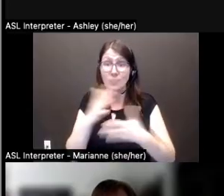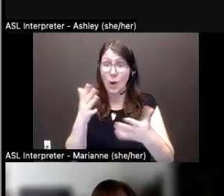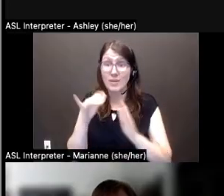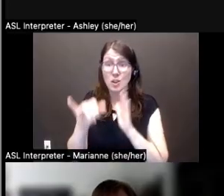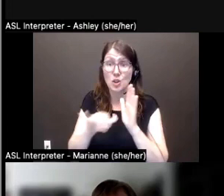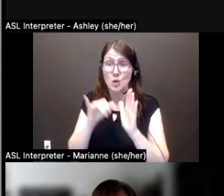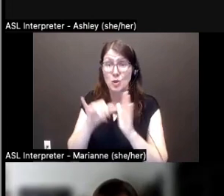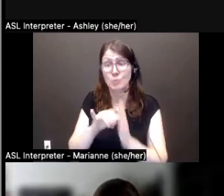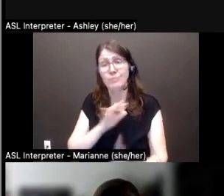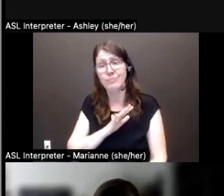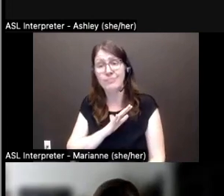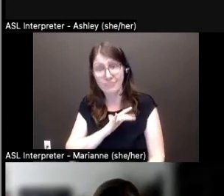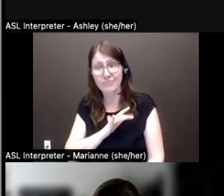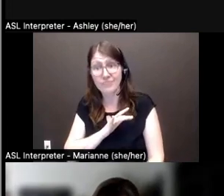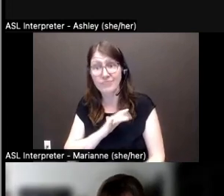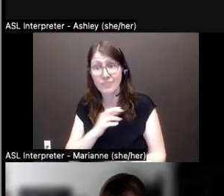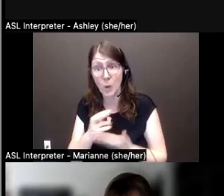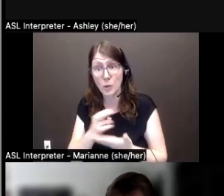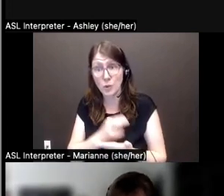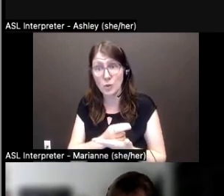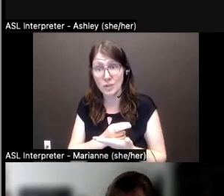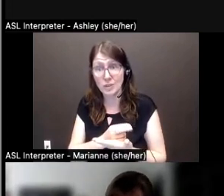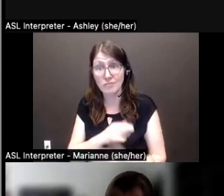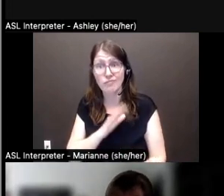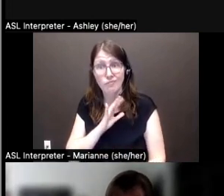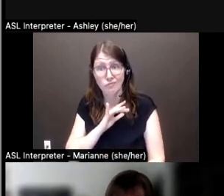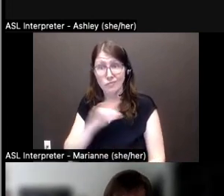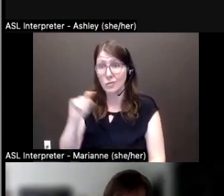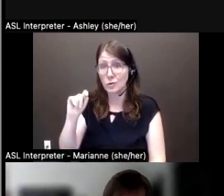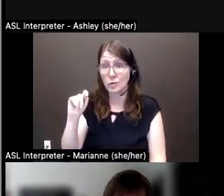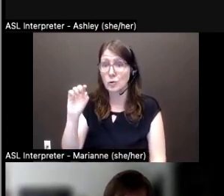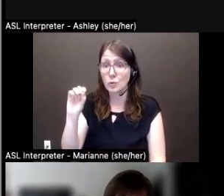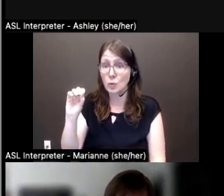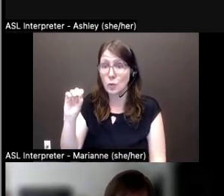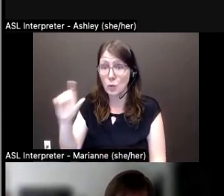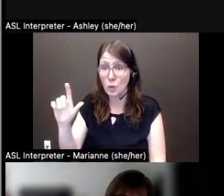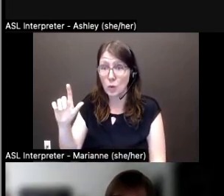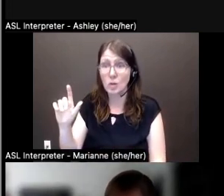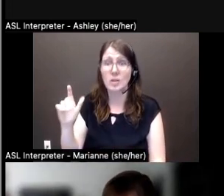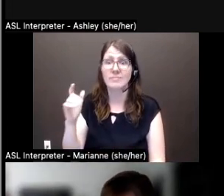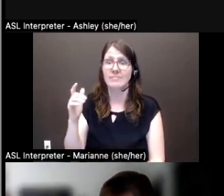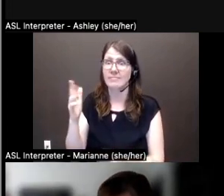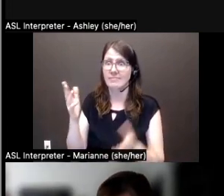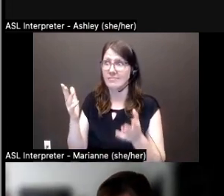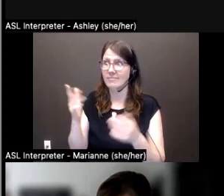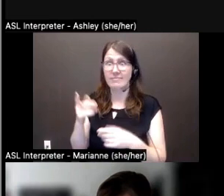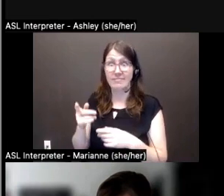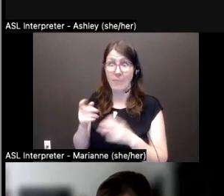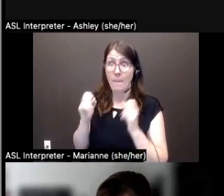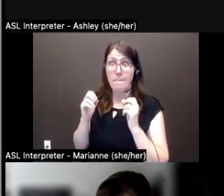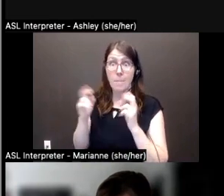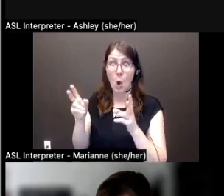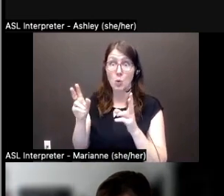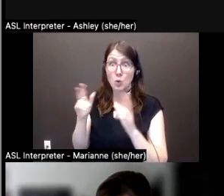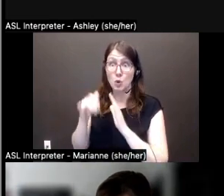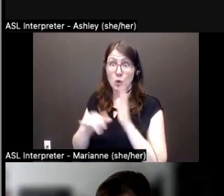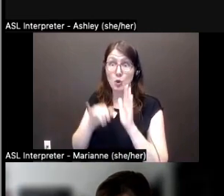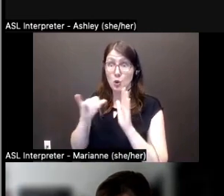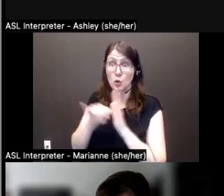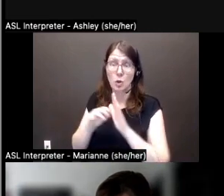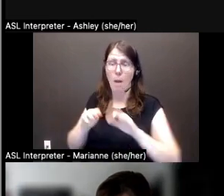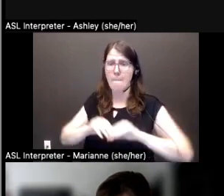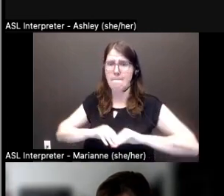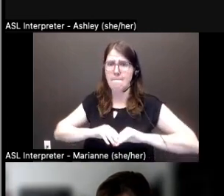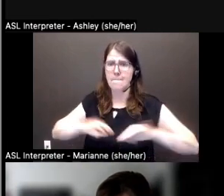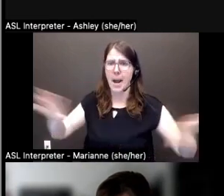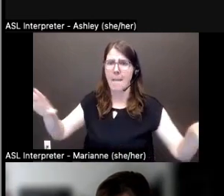about. It was an excellent tool to reach our wide range of learners. We have a huge waiting list for